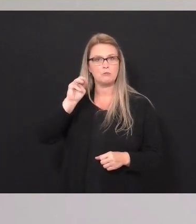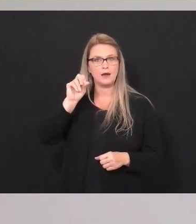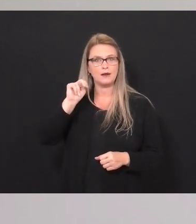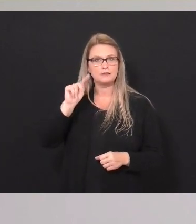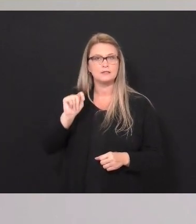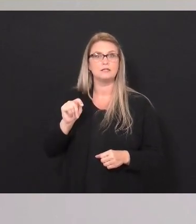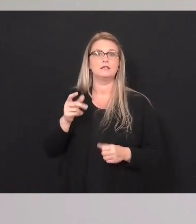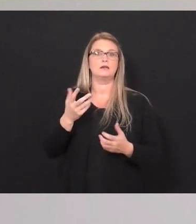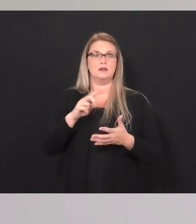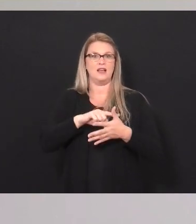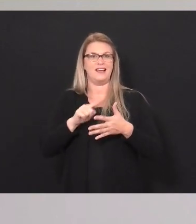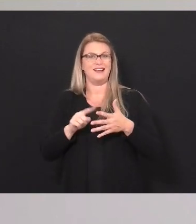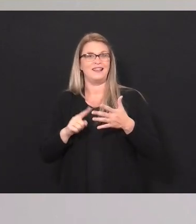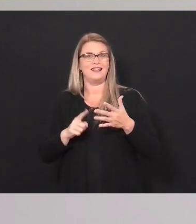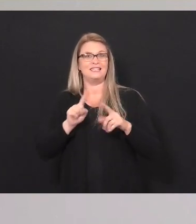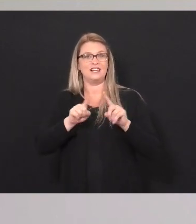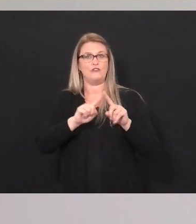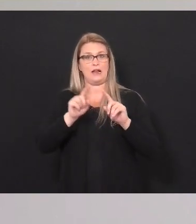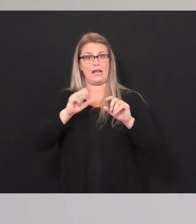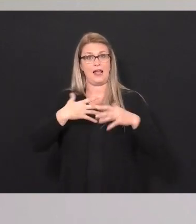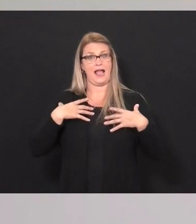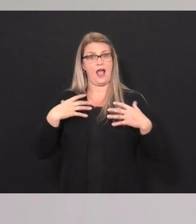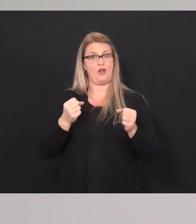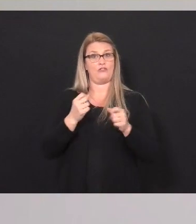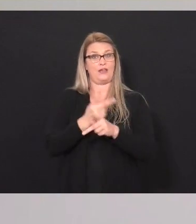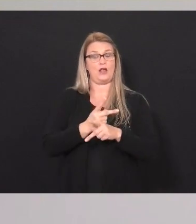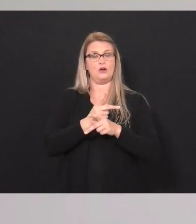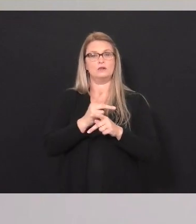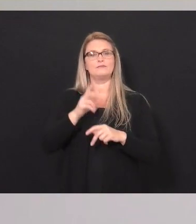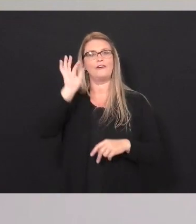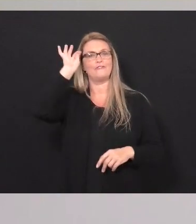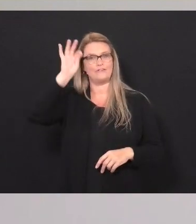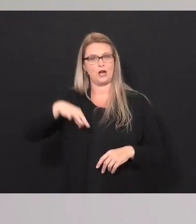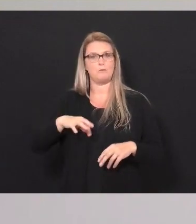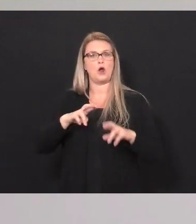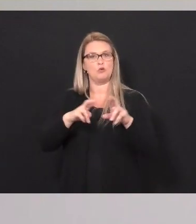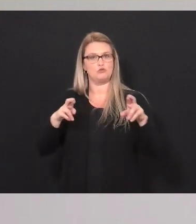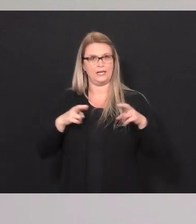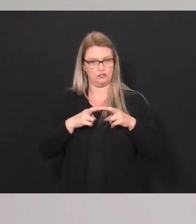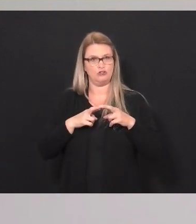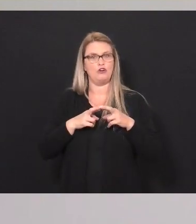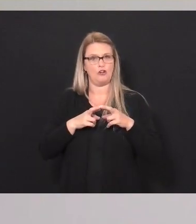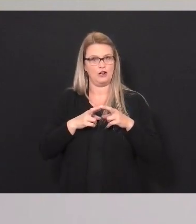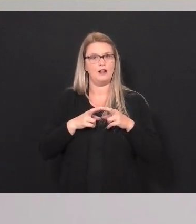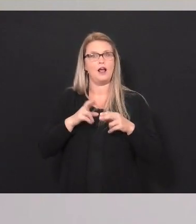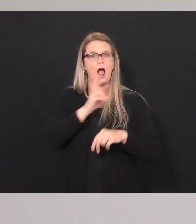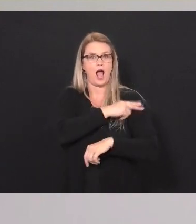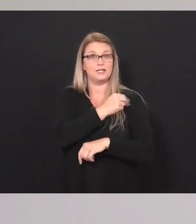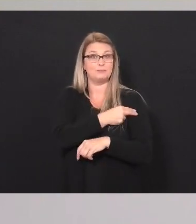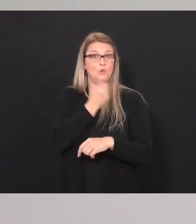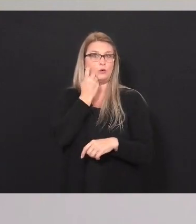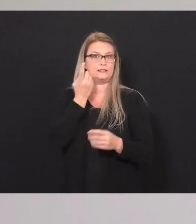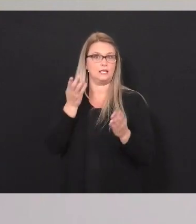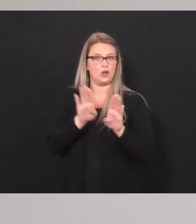the Thomas Health System, and Fairmont Regional Medical Center that recently closed. We're also working with